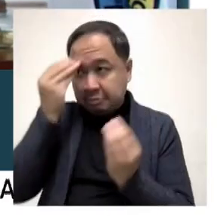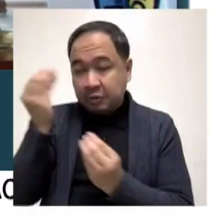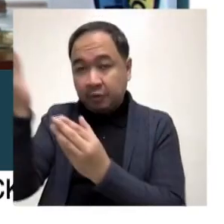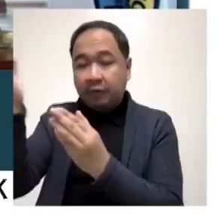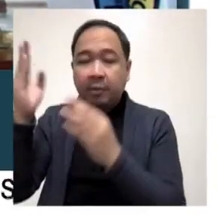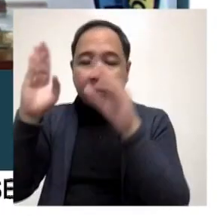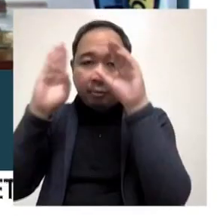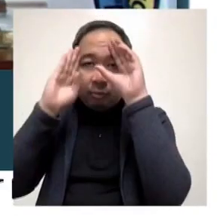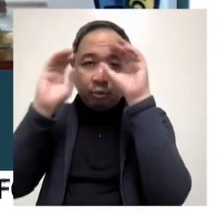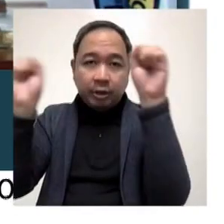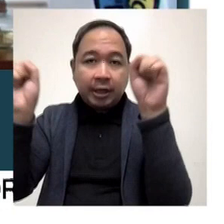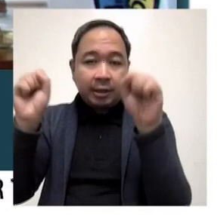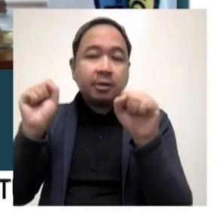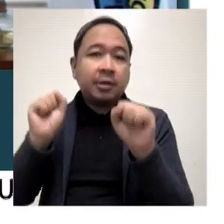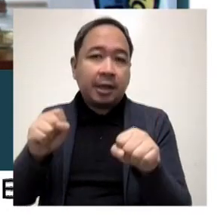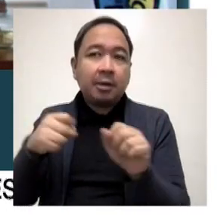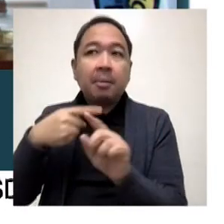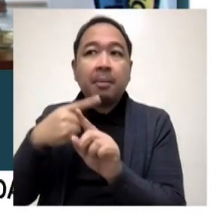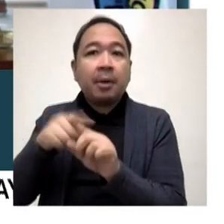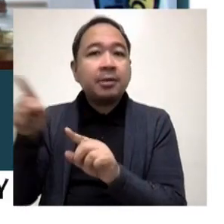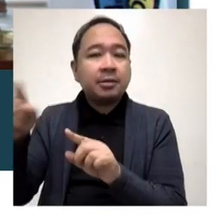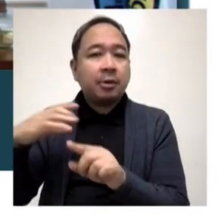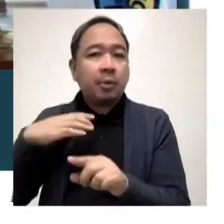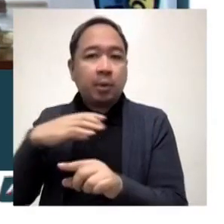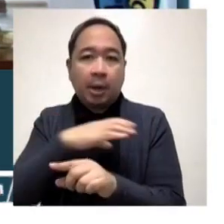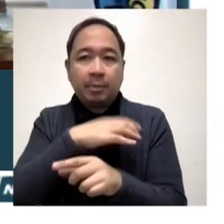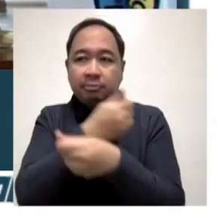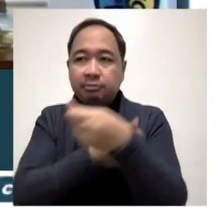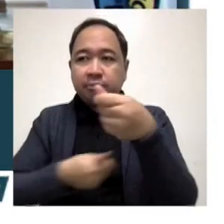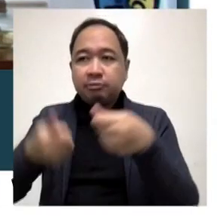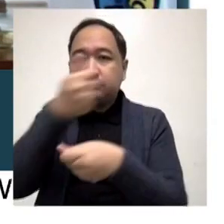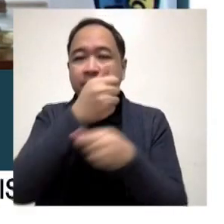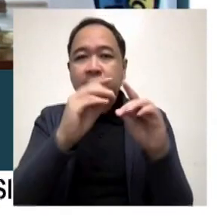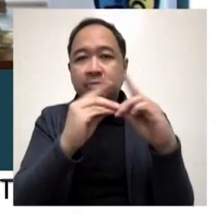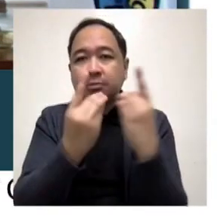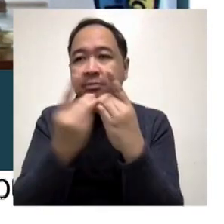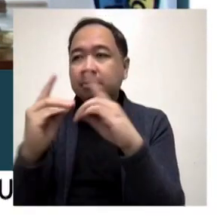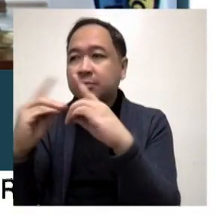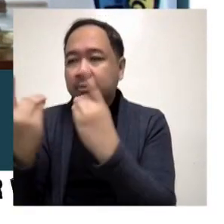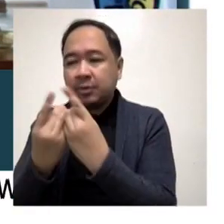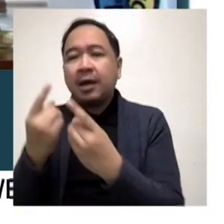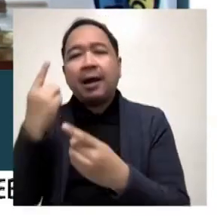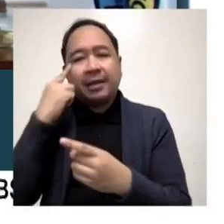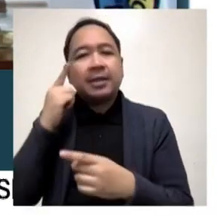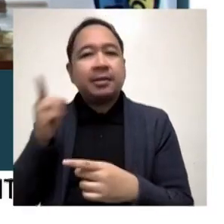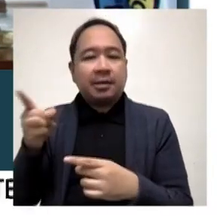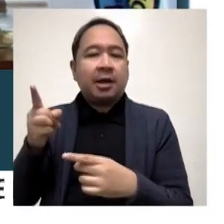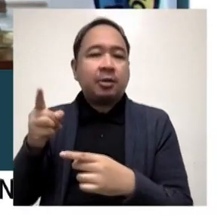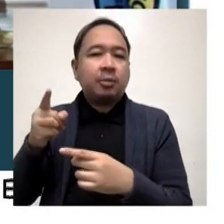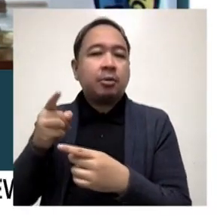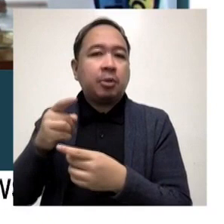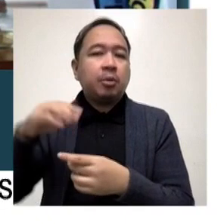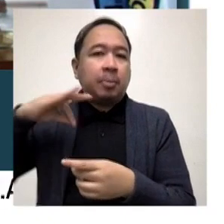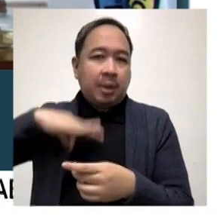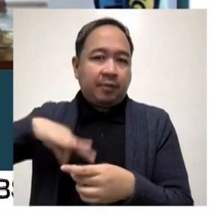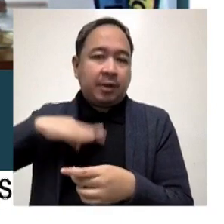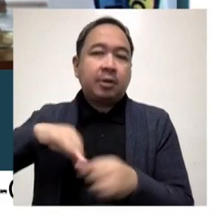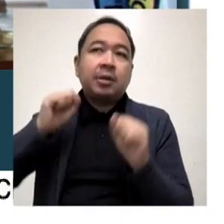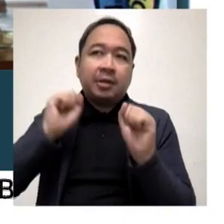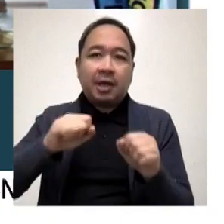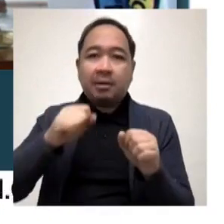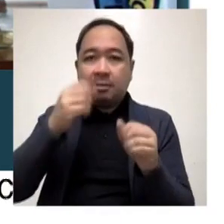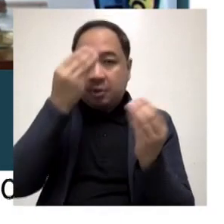and, of course, to the cabinet secretaries. And it will be an advantage, I believe, because we will be able to relay all of these to the national